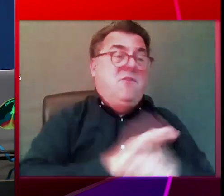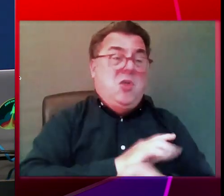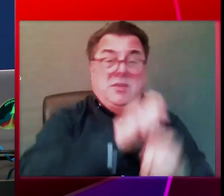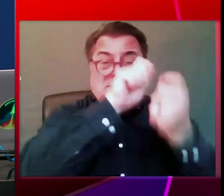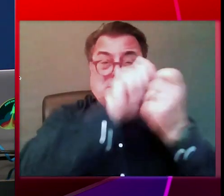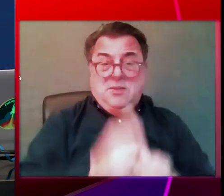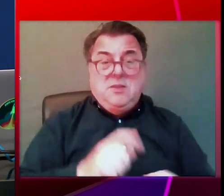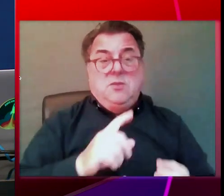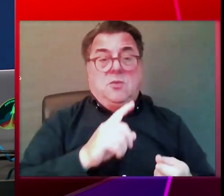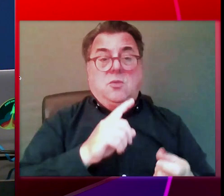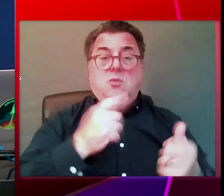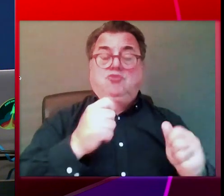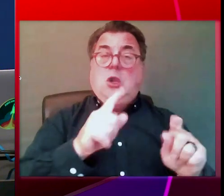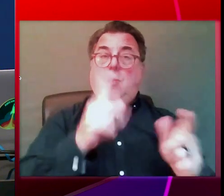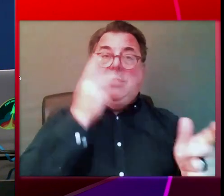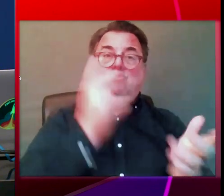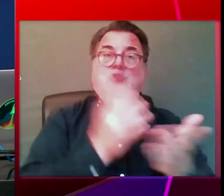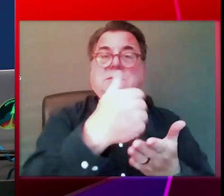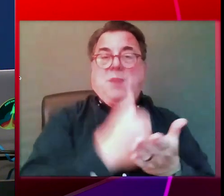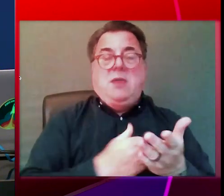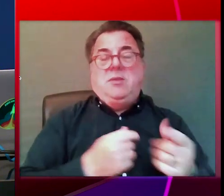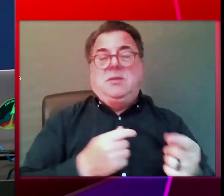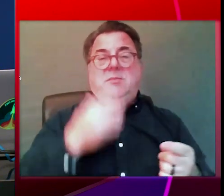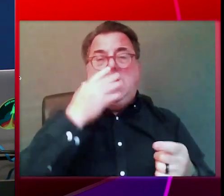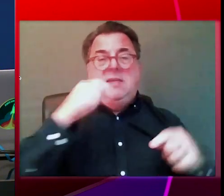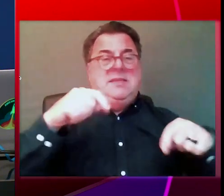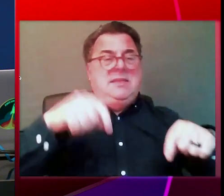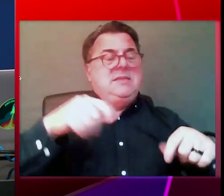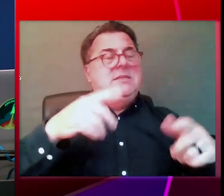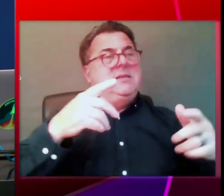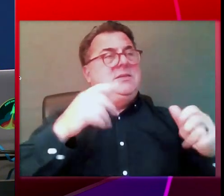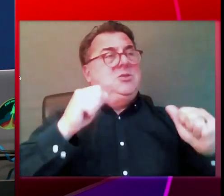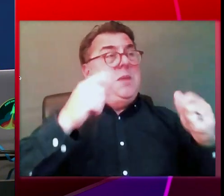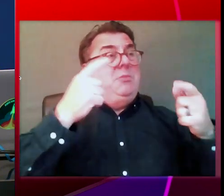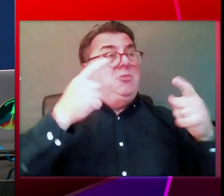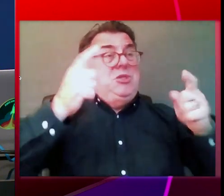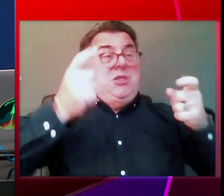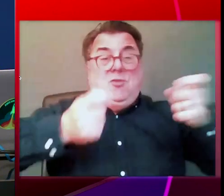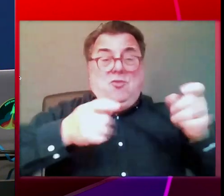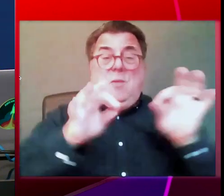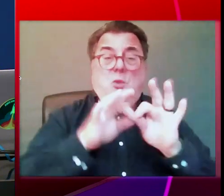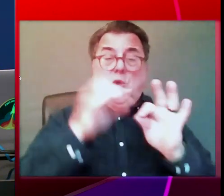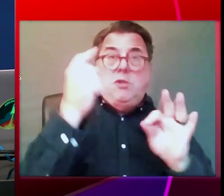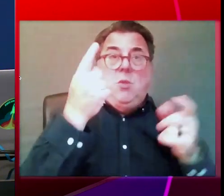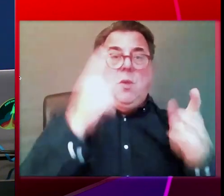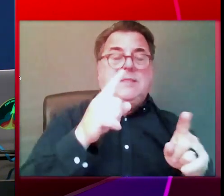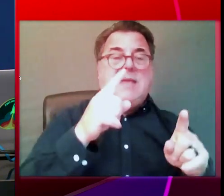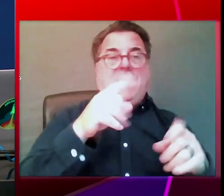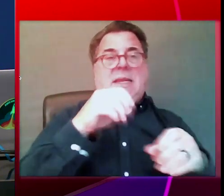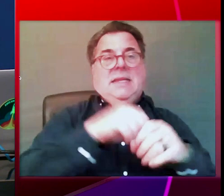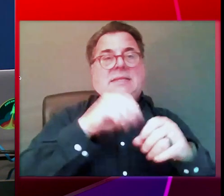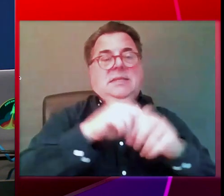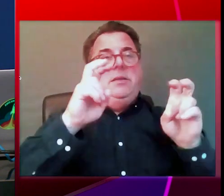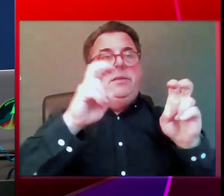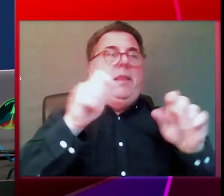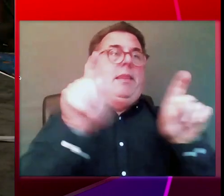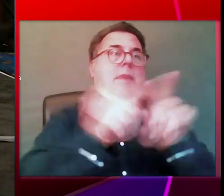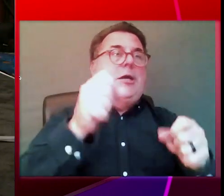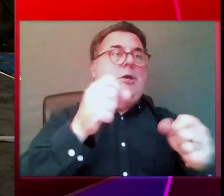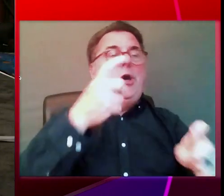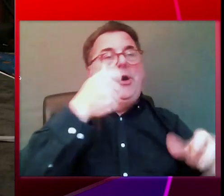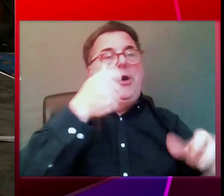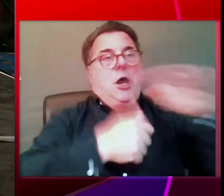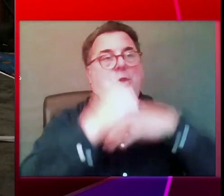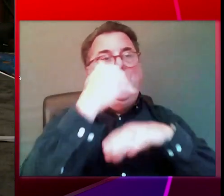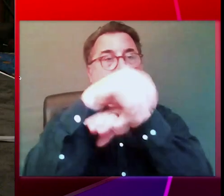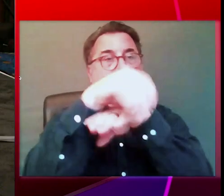trying to be very transparent because this is, you know, in order to achieve that control, you've got to understand what's happening under the hood. Absolutely. Transparency and security is massive. So we did a